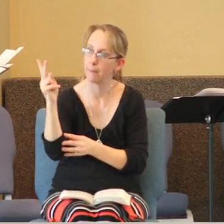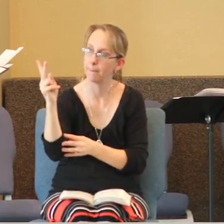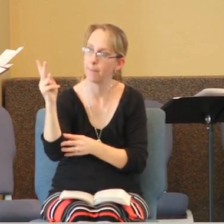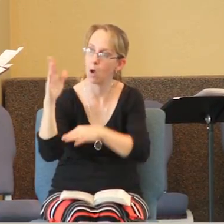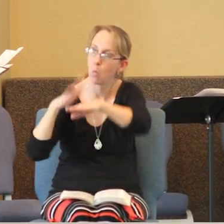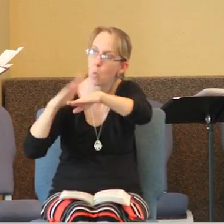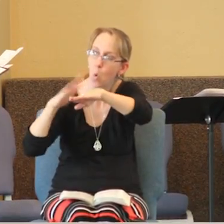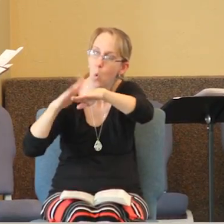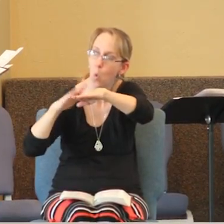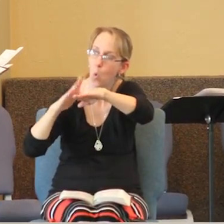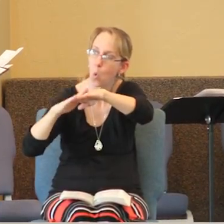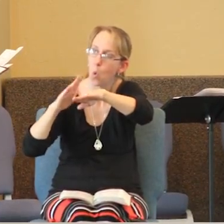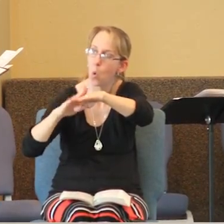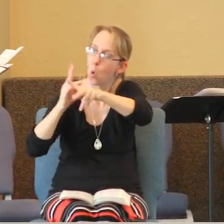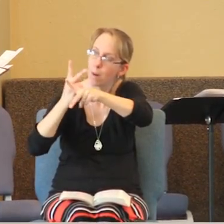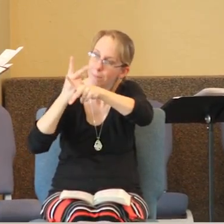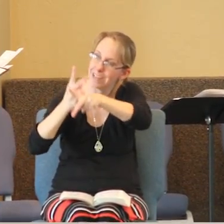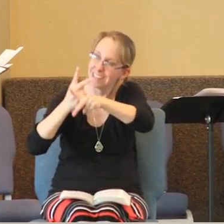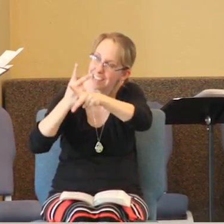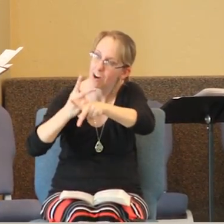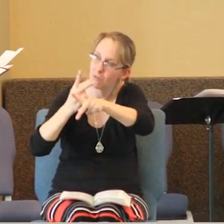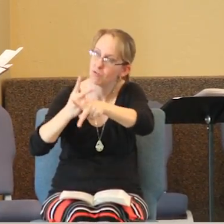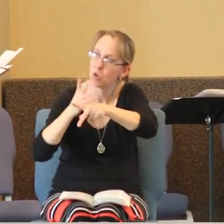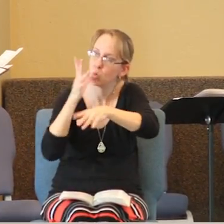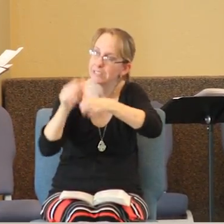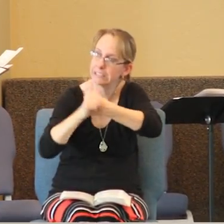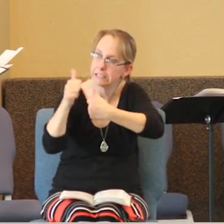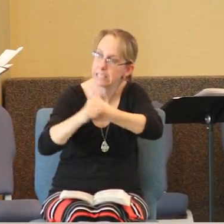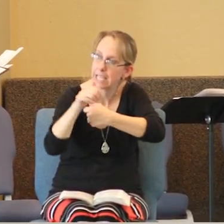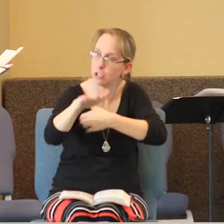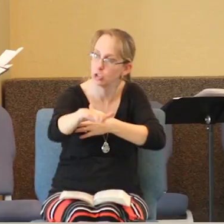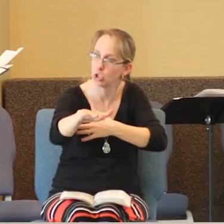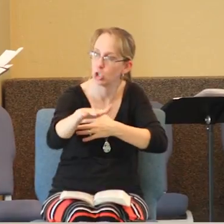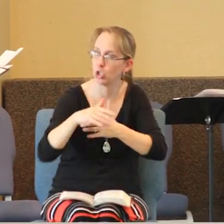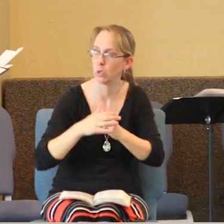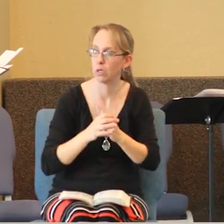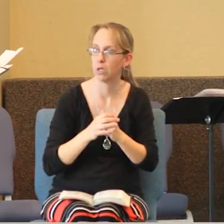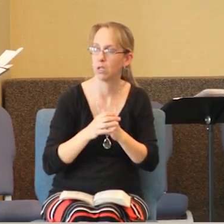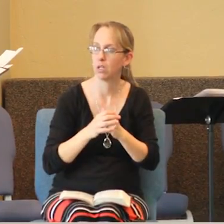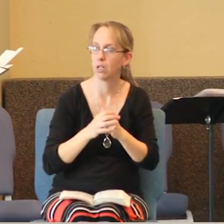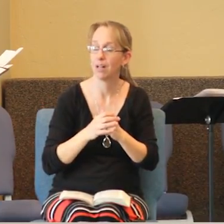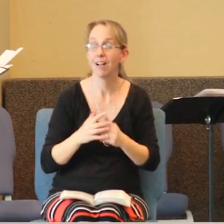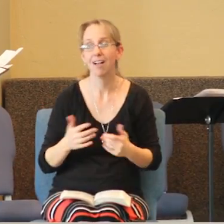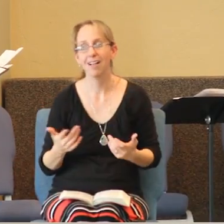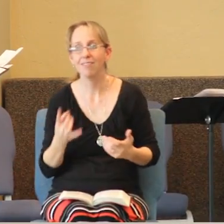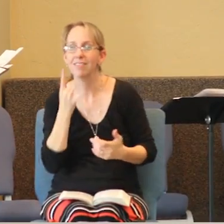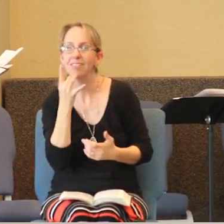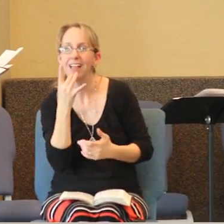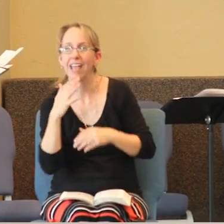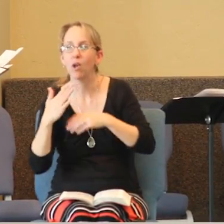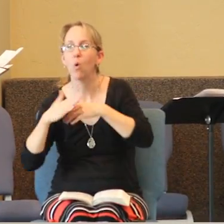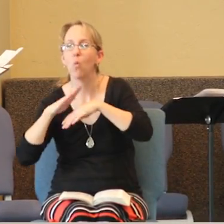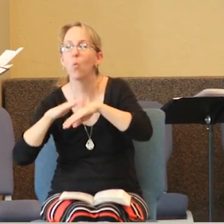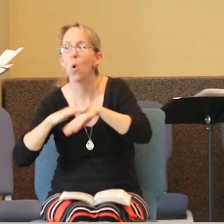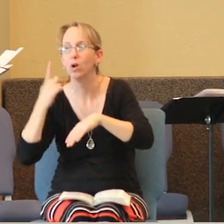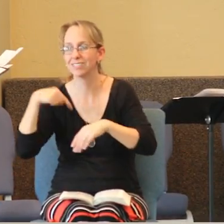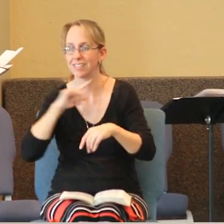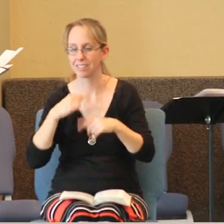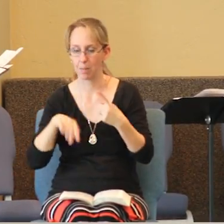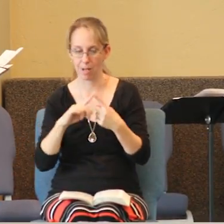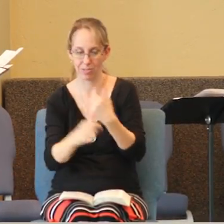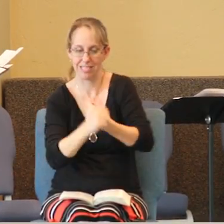a warning to be careful because there's danger ahead. Light warns us of the dangers that are ahead of